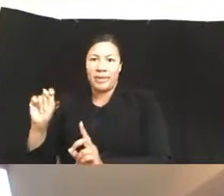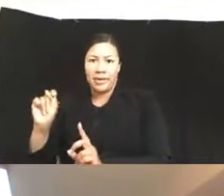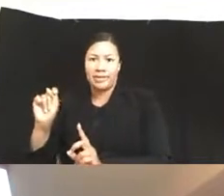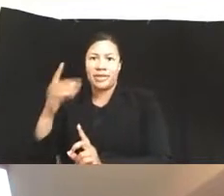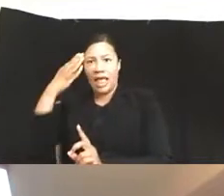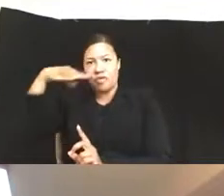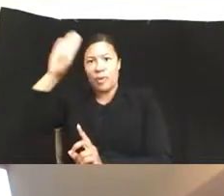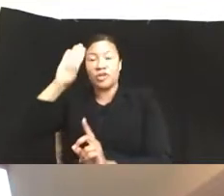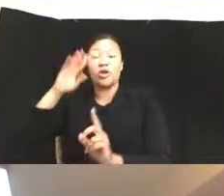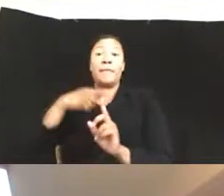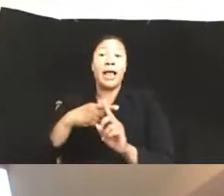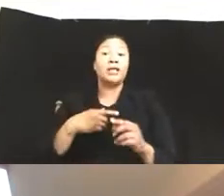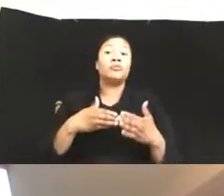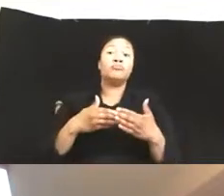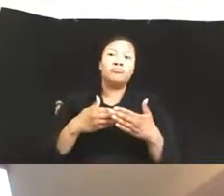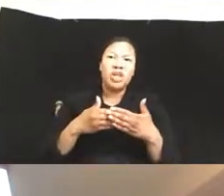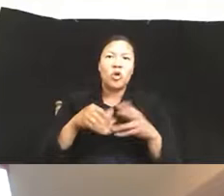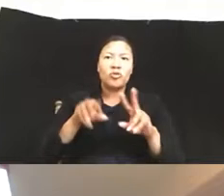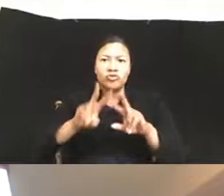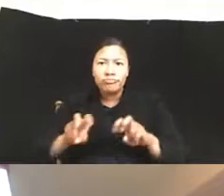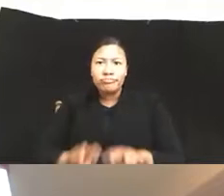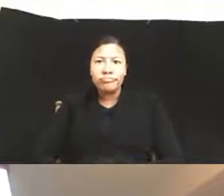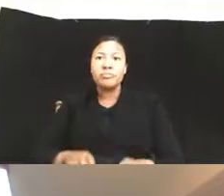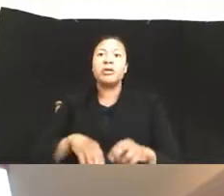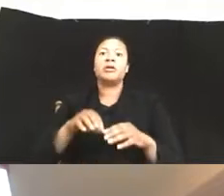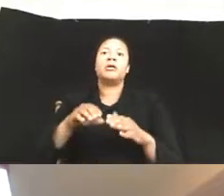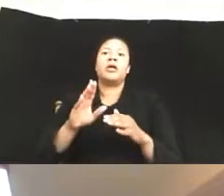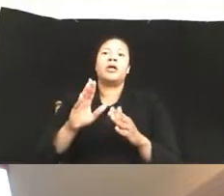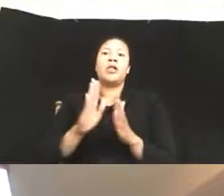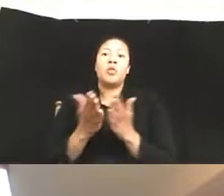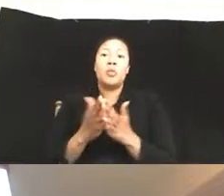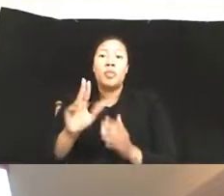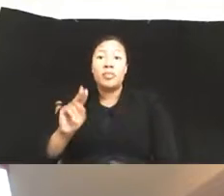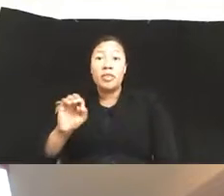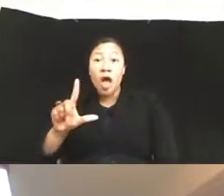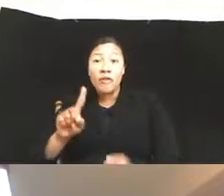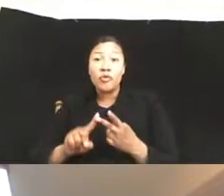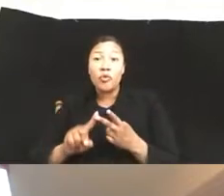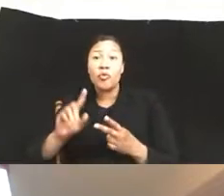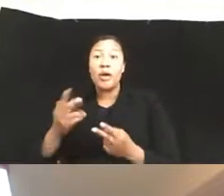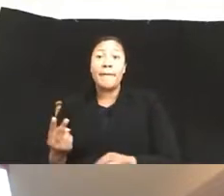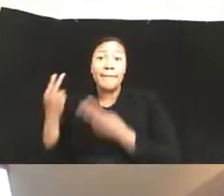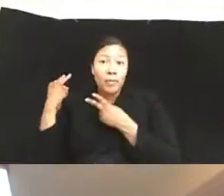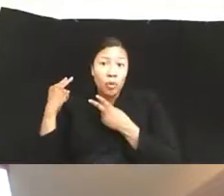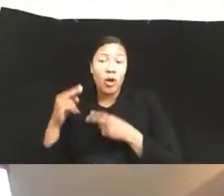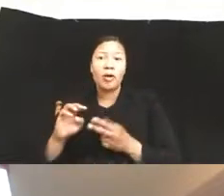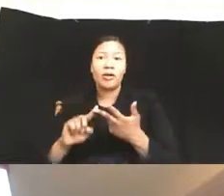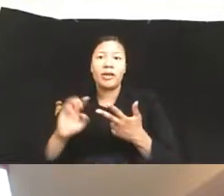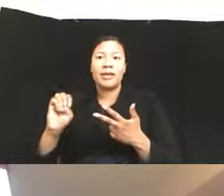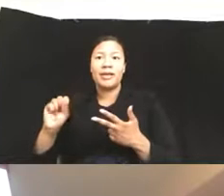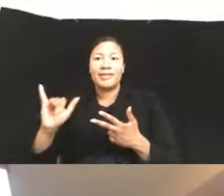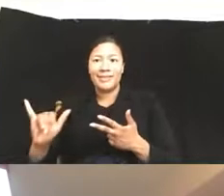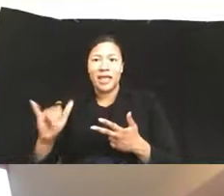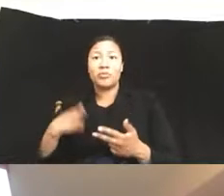novels, essays, and memoirs. And our goal in this space was to examine constructions of